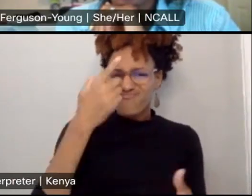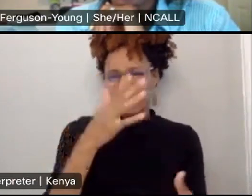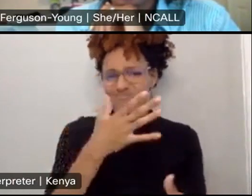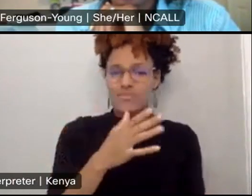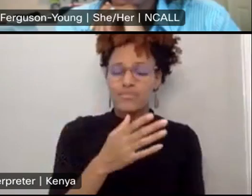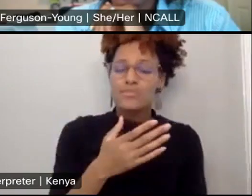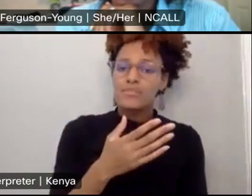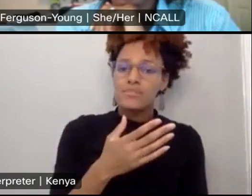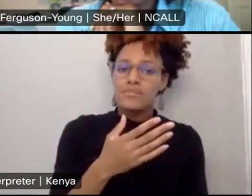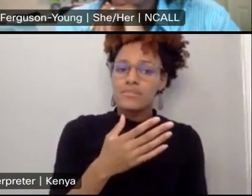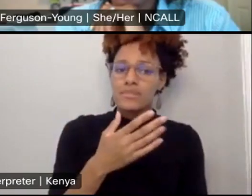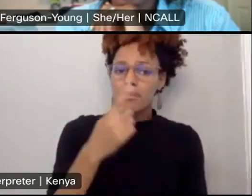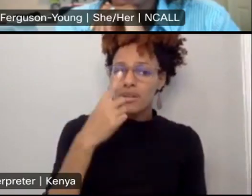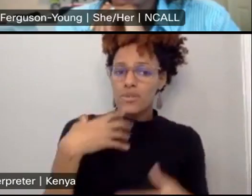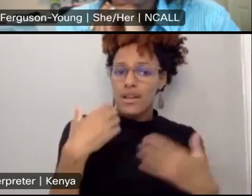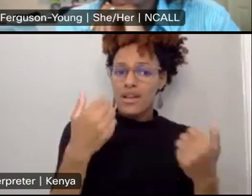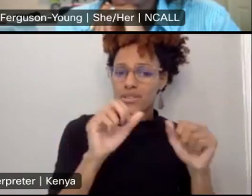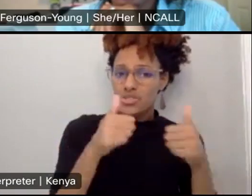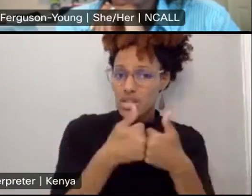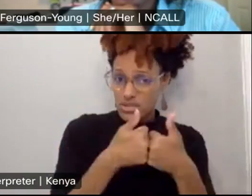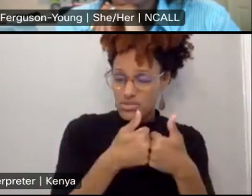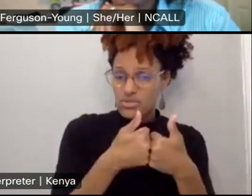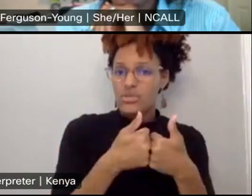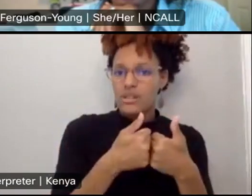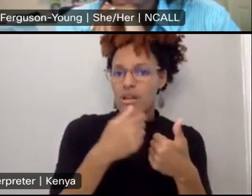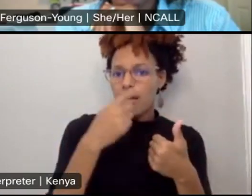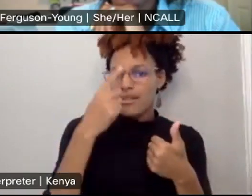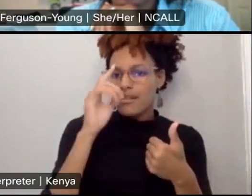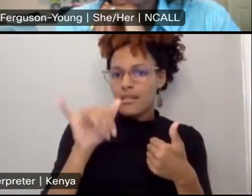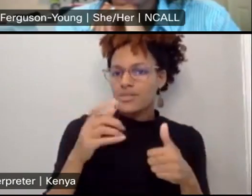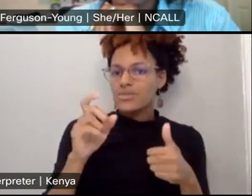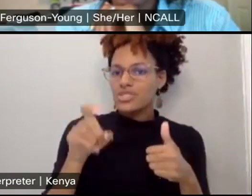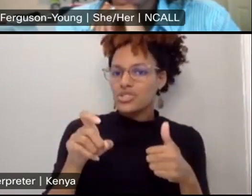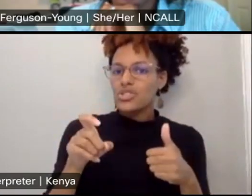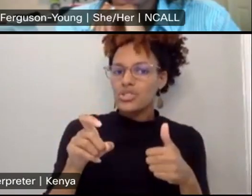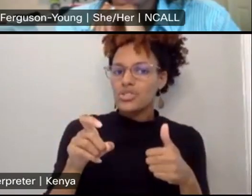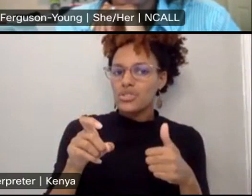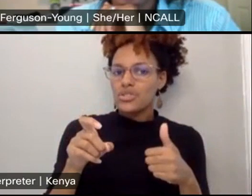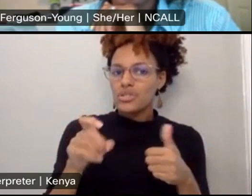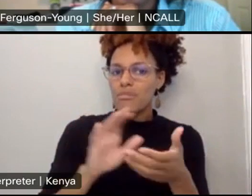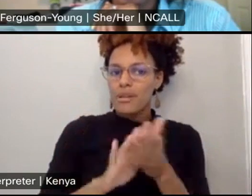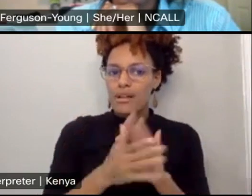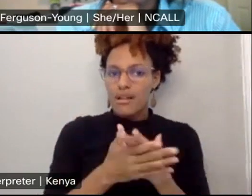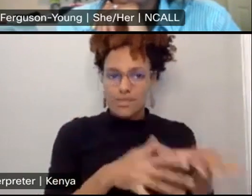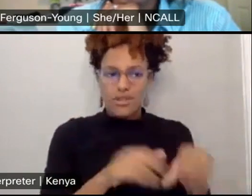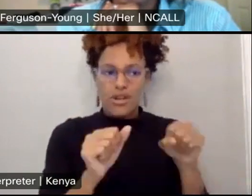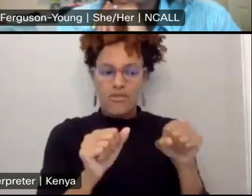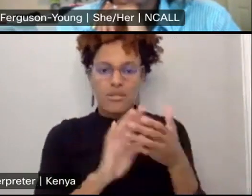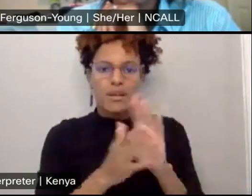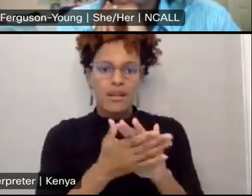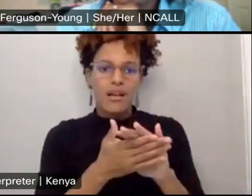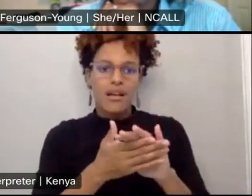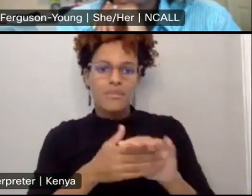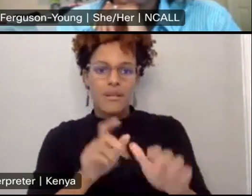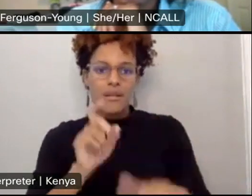mental health challenge, then I think that's when we should view ourselves as mandated reporters. If someone's not able to